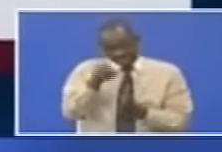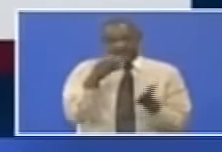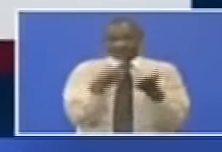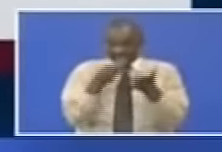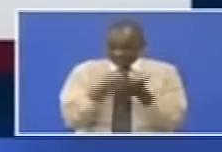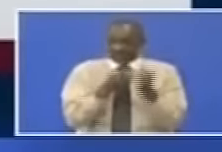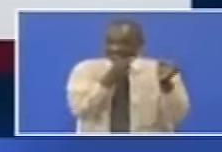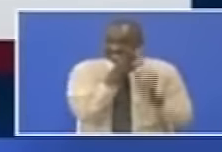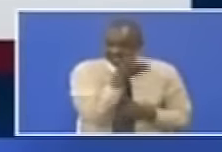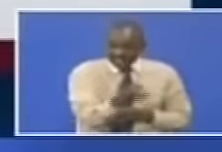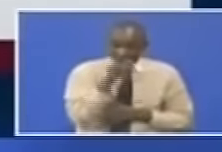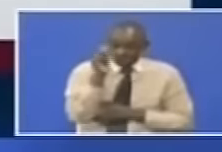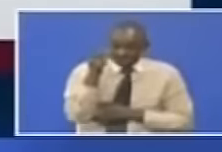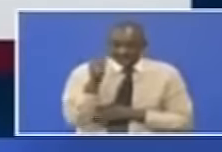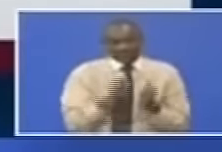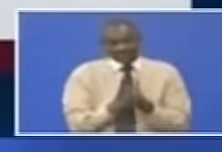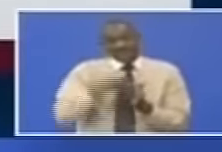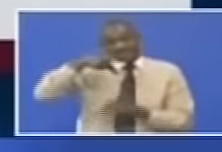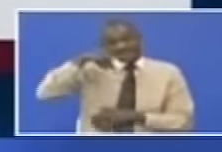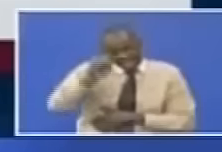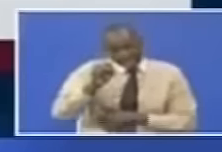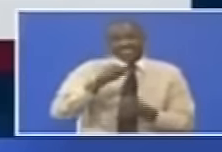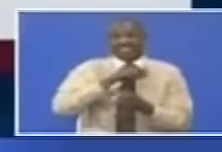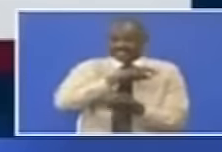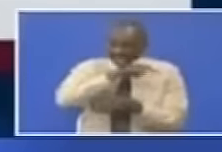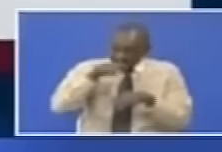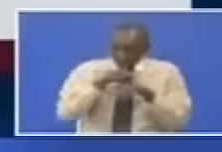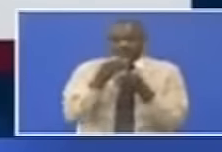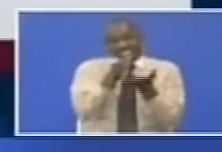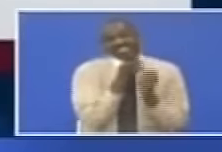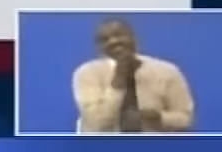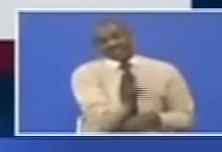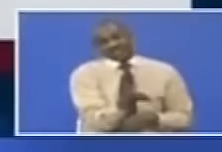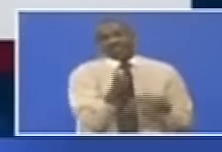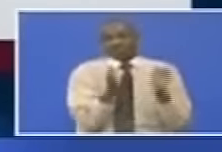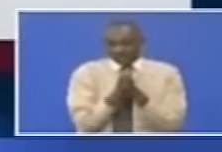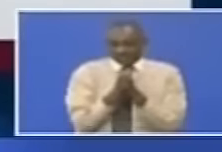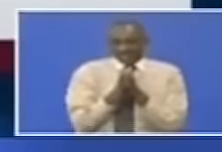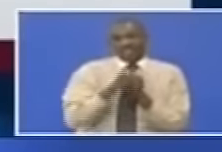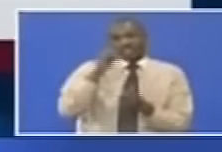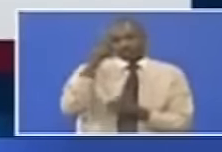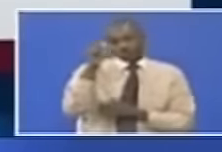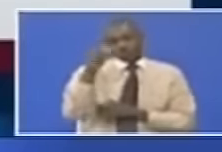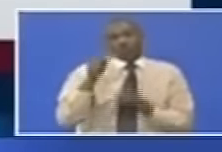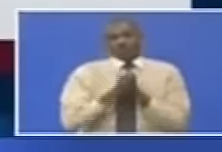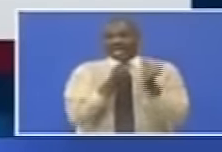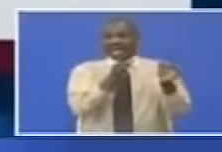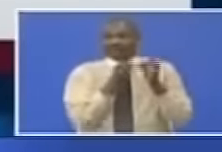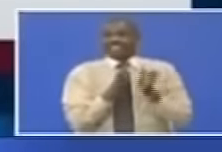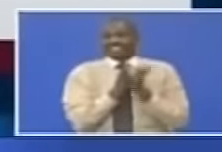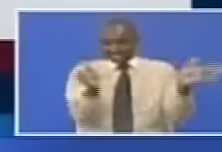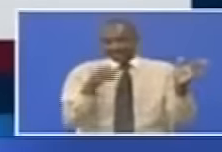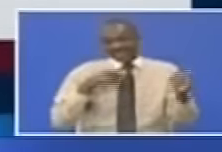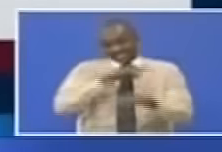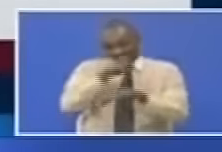Treasury Henry Rotich, Principal Secretary for National Treasury Dr. Patrick Kamau Thugge, Bernard Ndung’u, who is an Accountant General at National